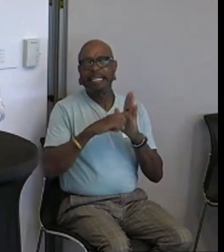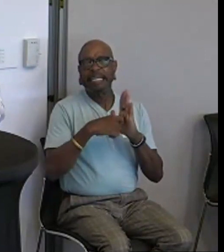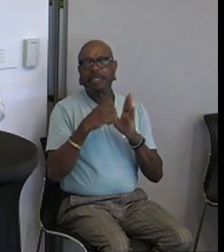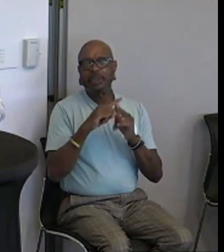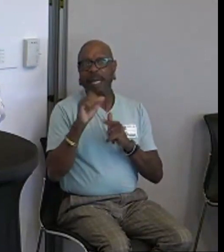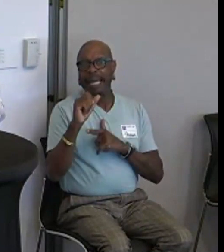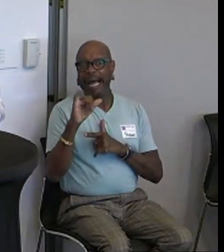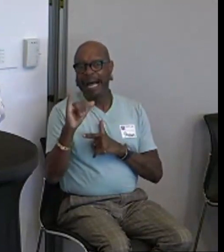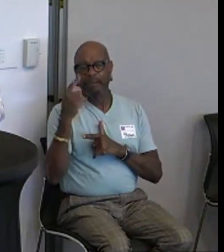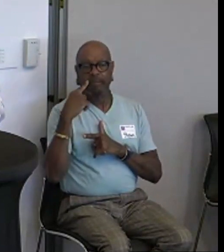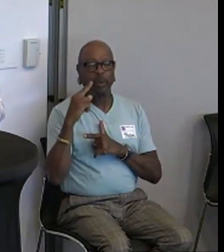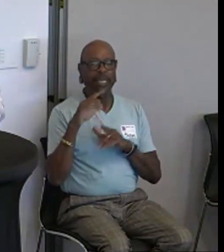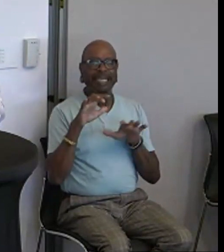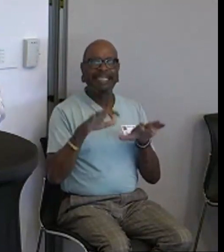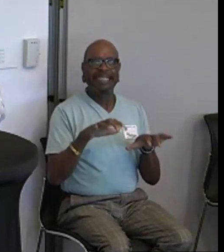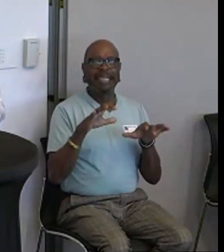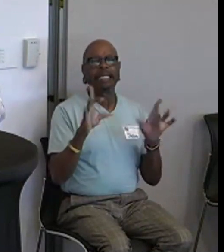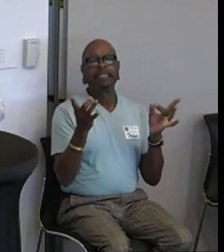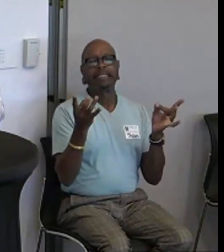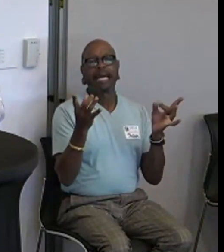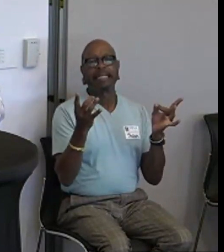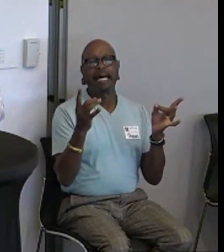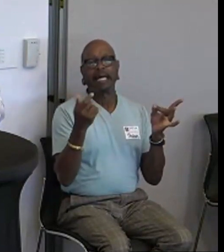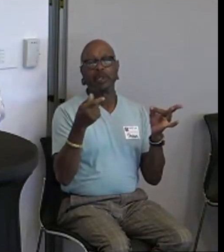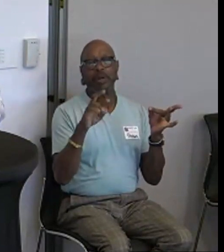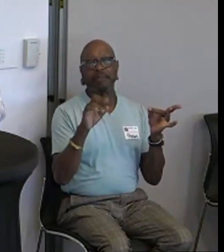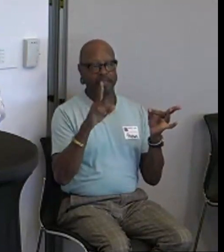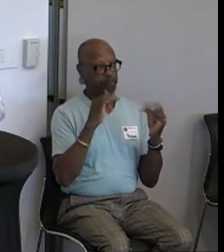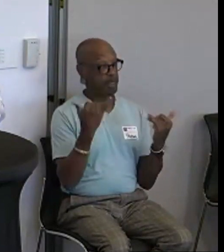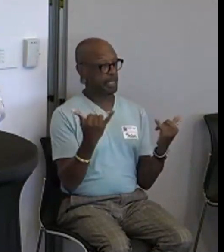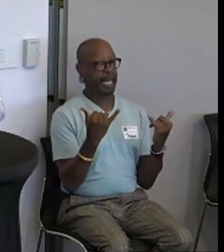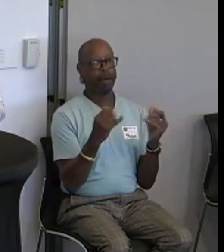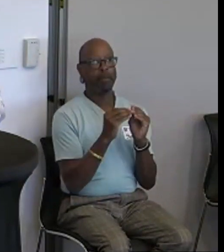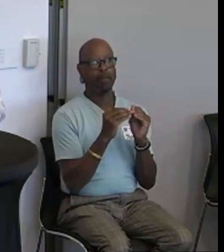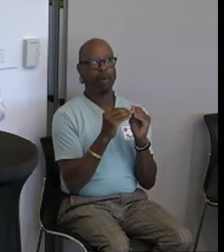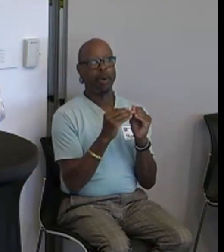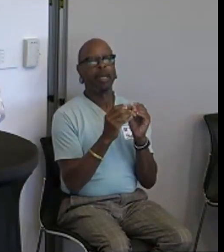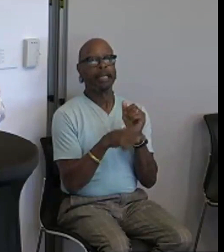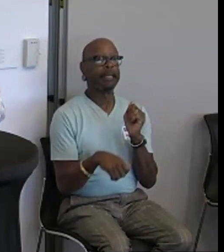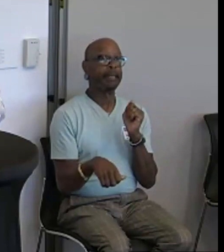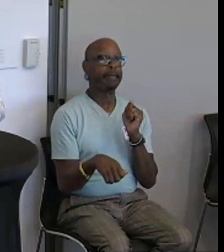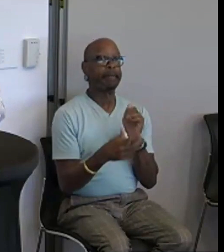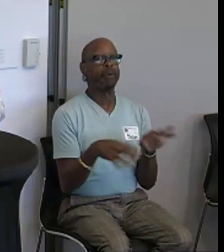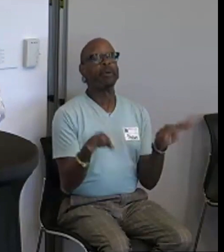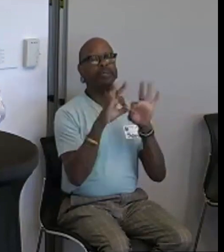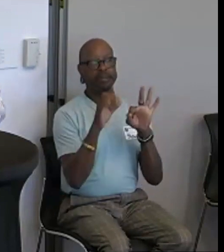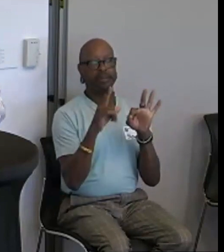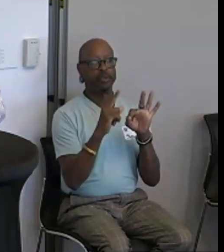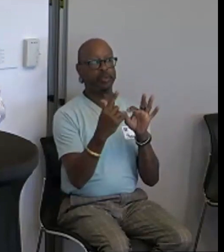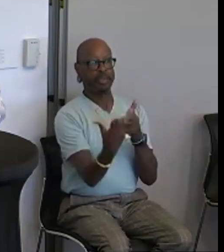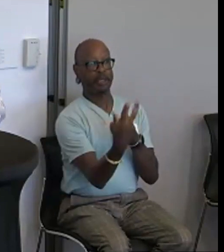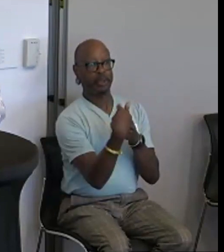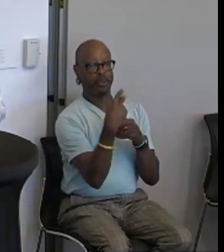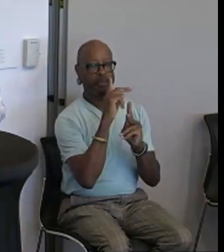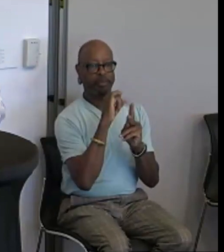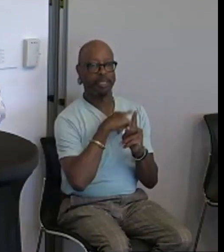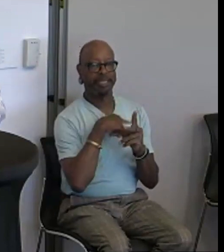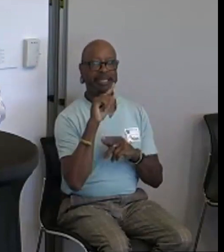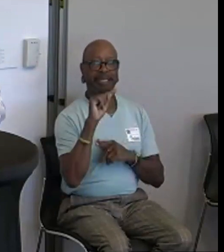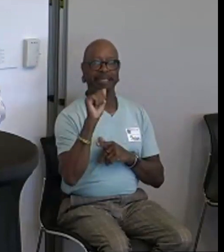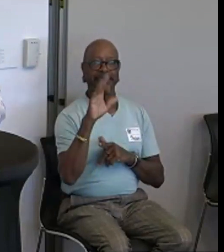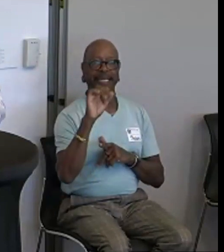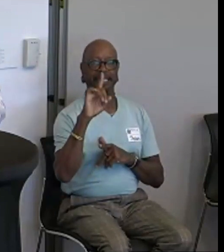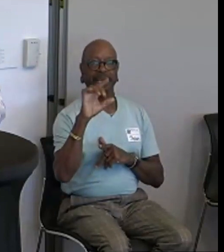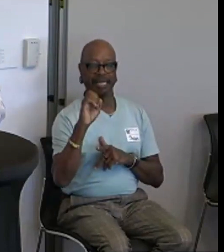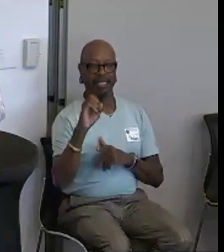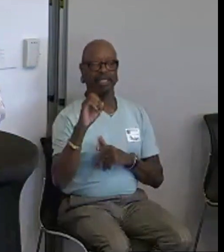tactile graphics are concerned. It is more important now than ever to get humans engaged with creating tactile graphics, because to be frank,